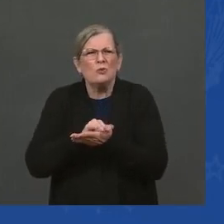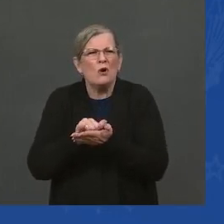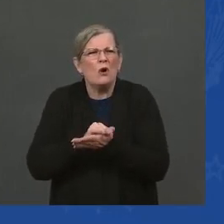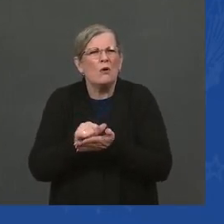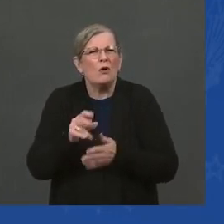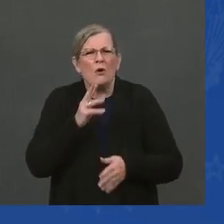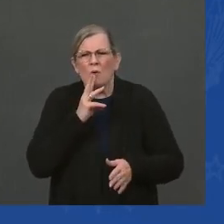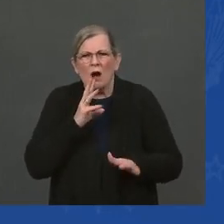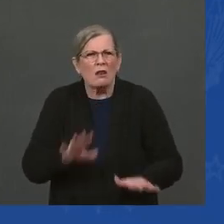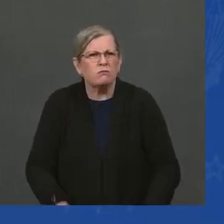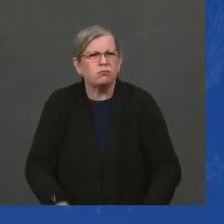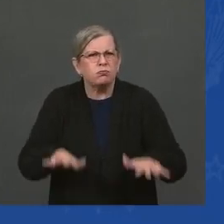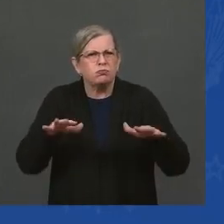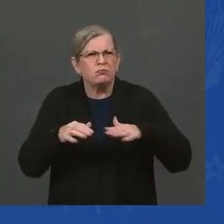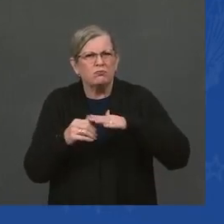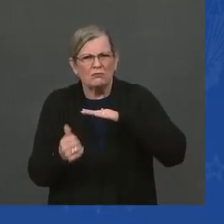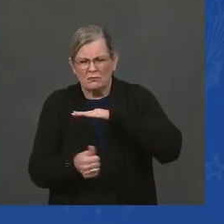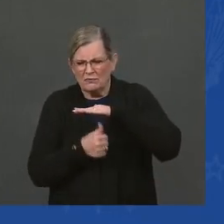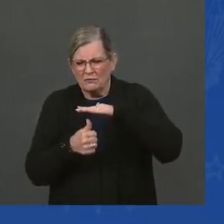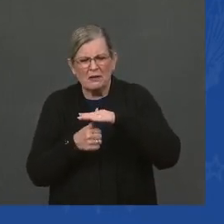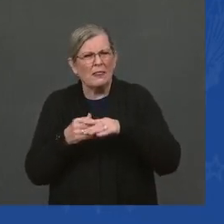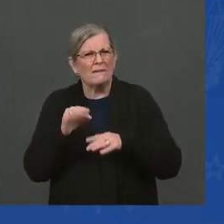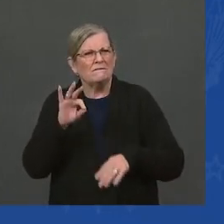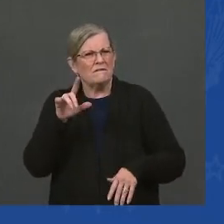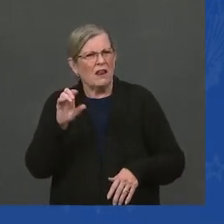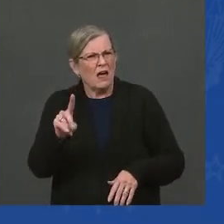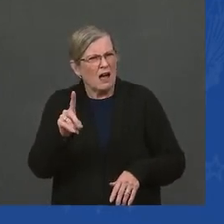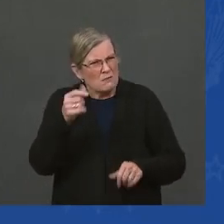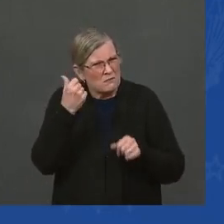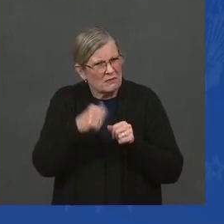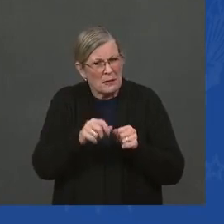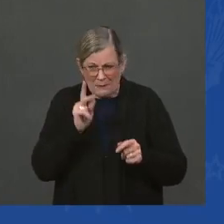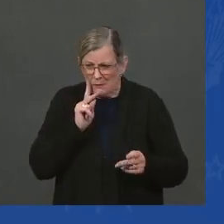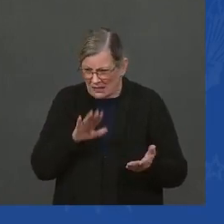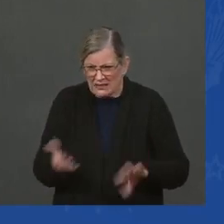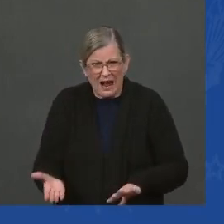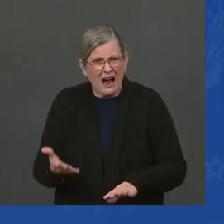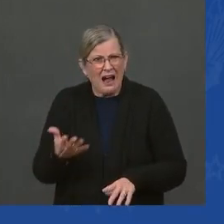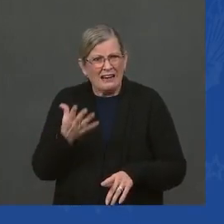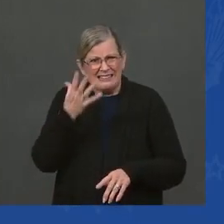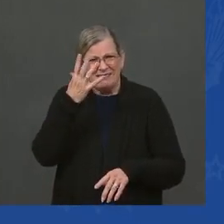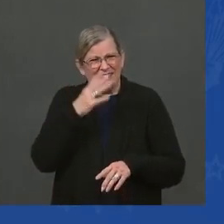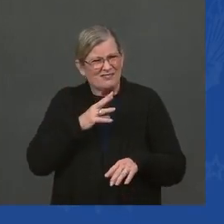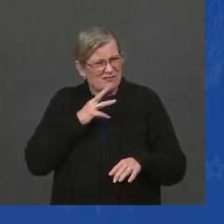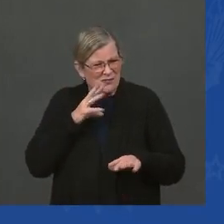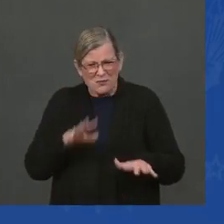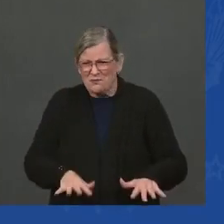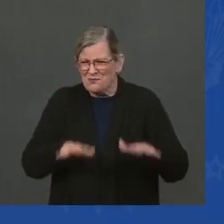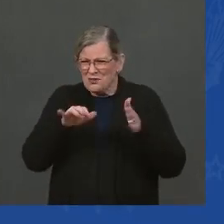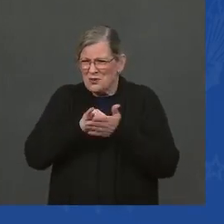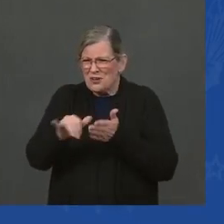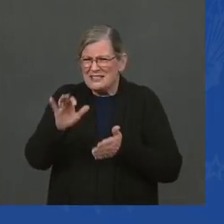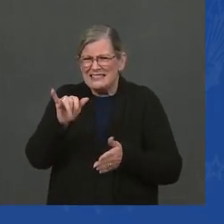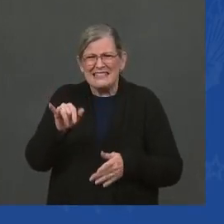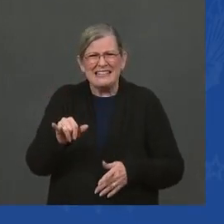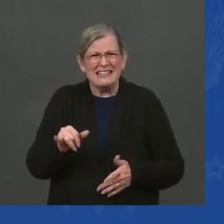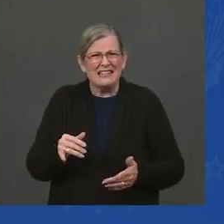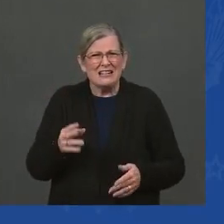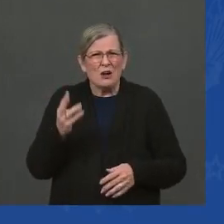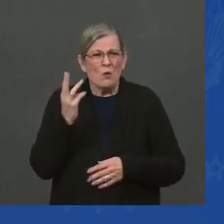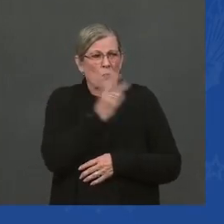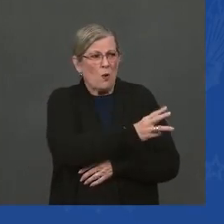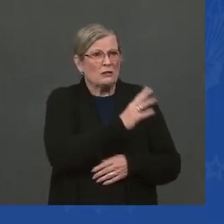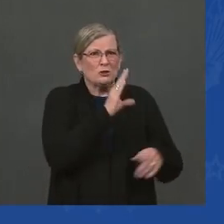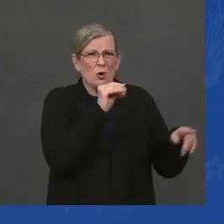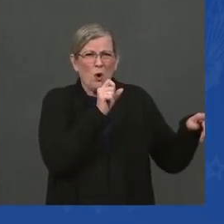seeing that, you know, more territory burned down in the United States just since the first of the year than it makes up the entire